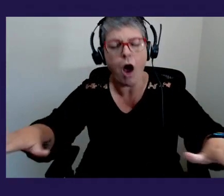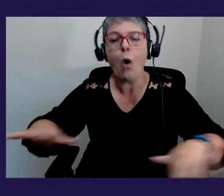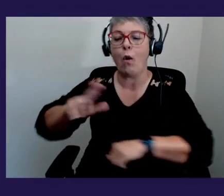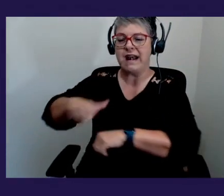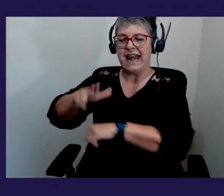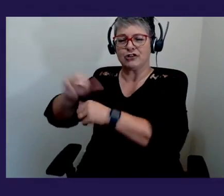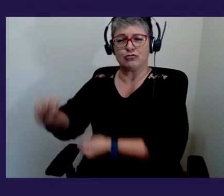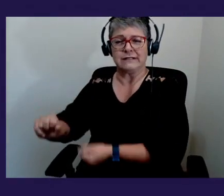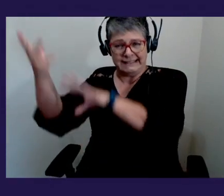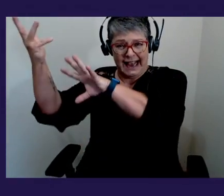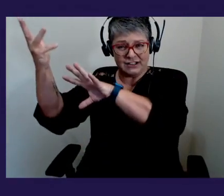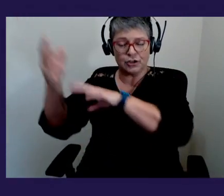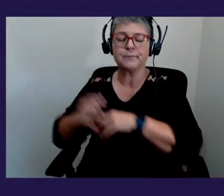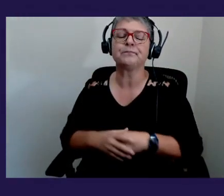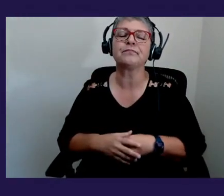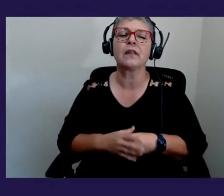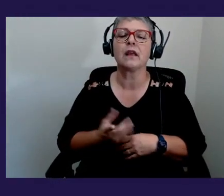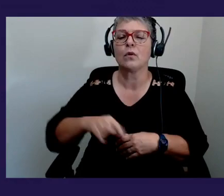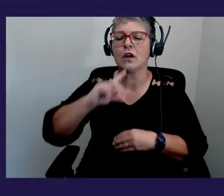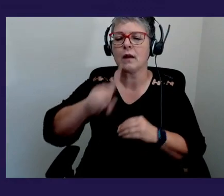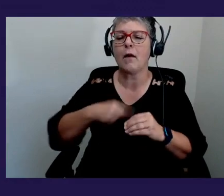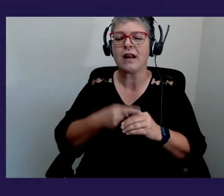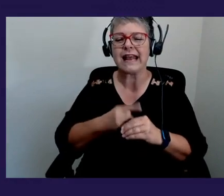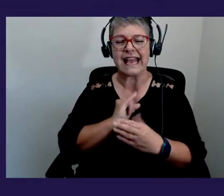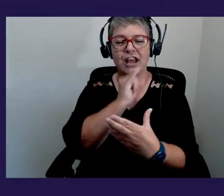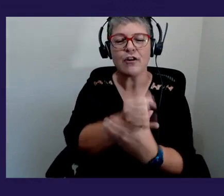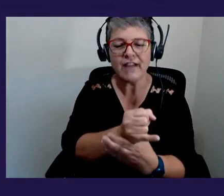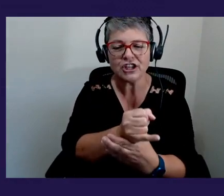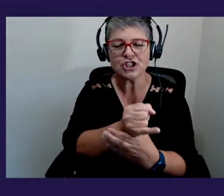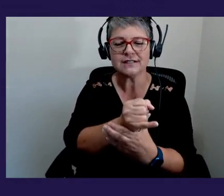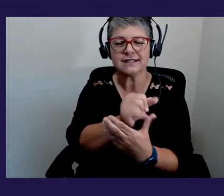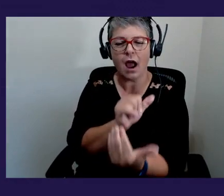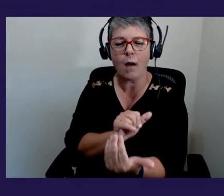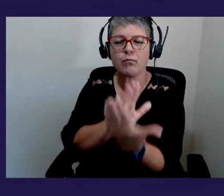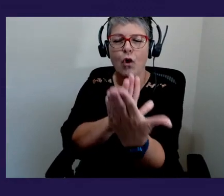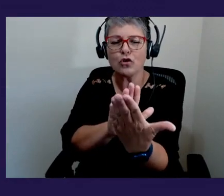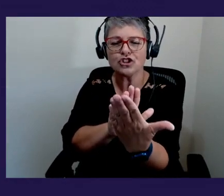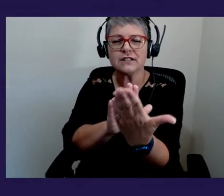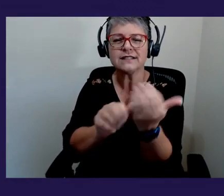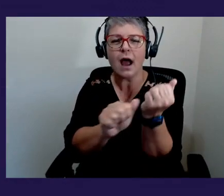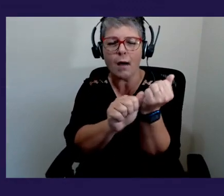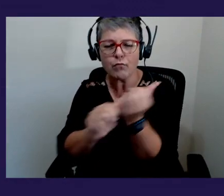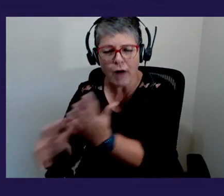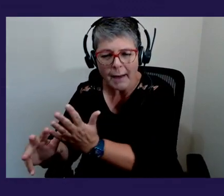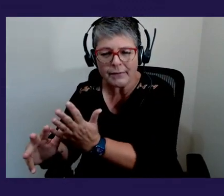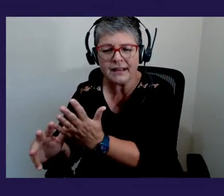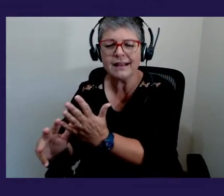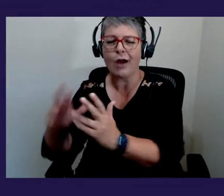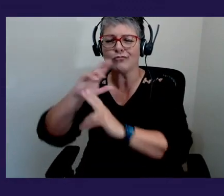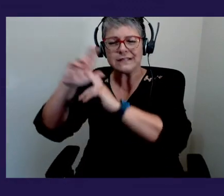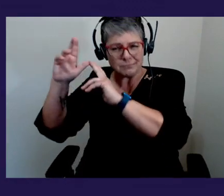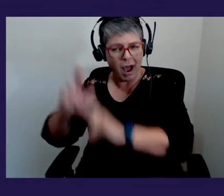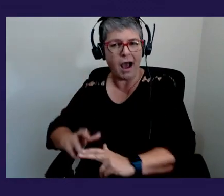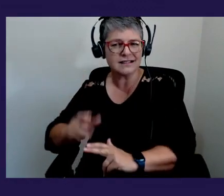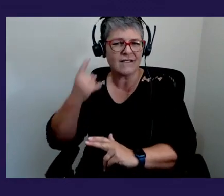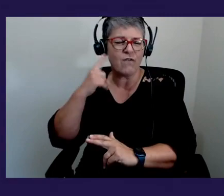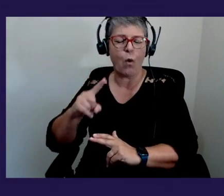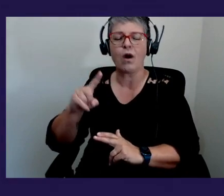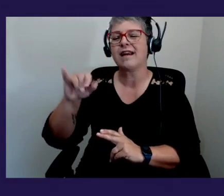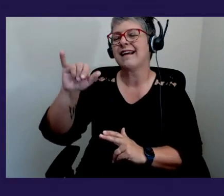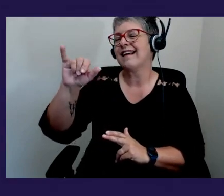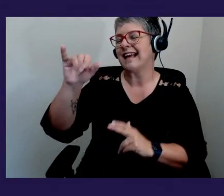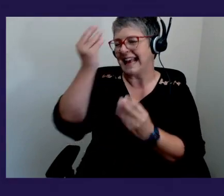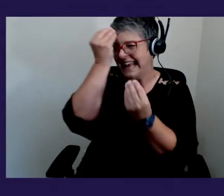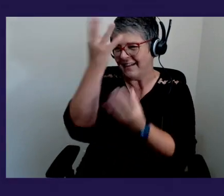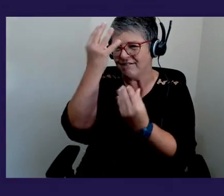about interventions and approaches in preparation for and response to an infodemic. And we closed out the